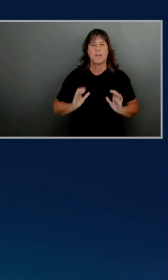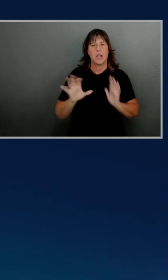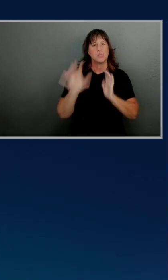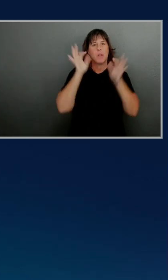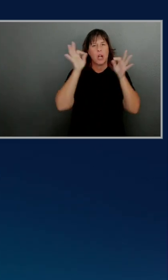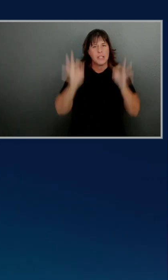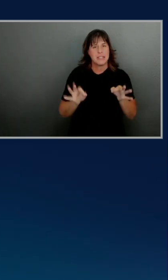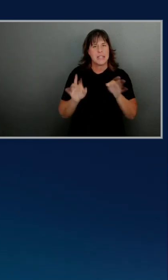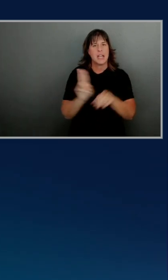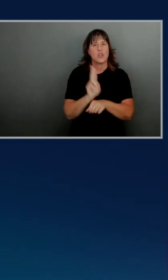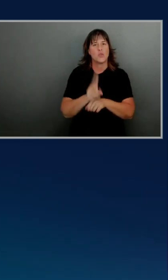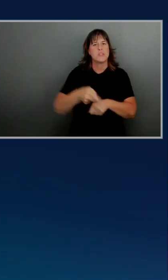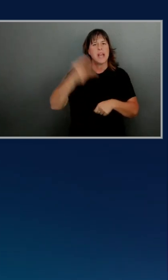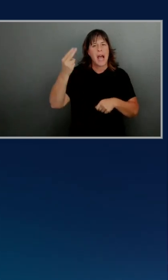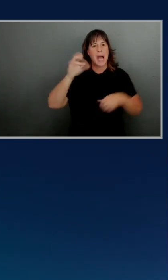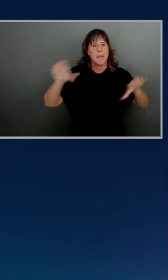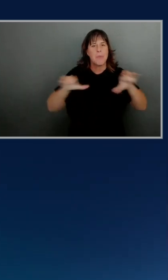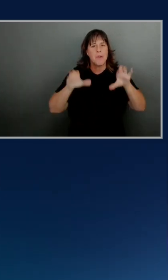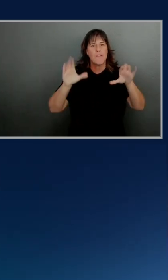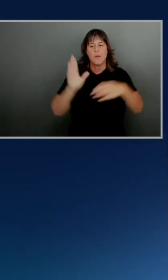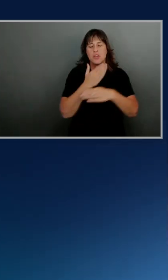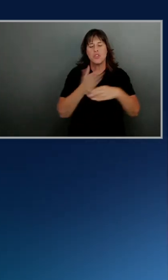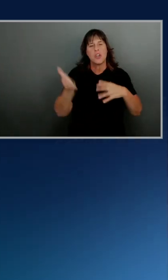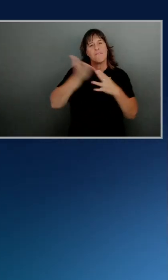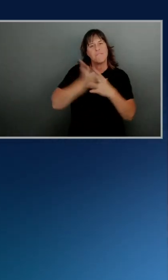a high-performance shared file system as their training